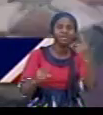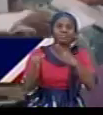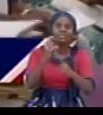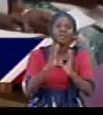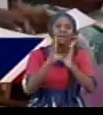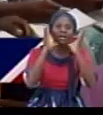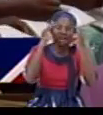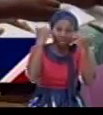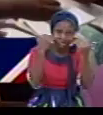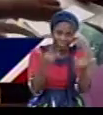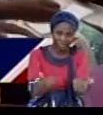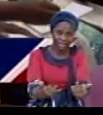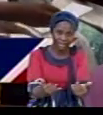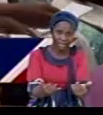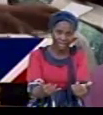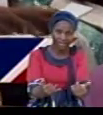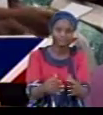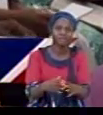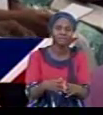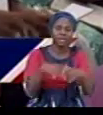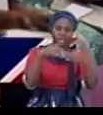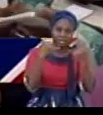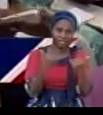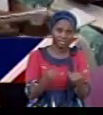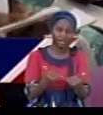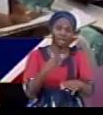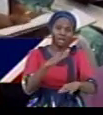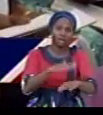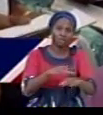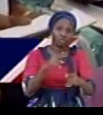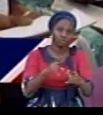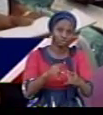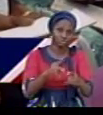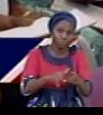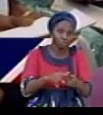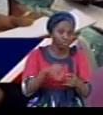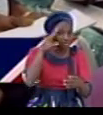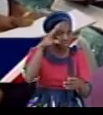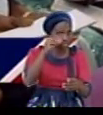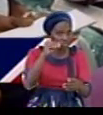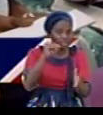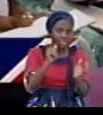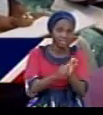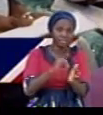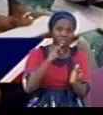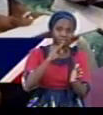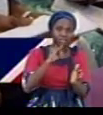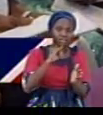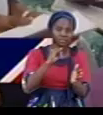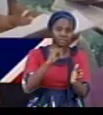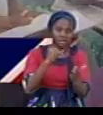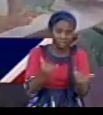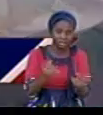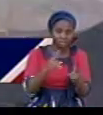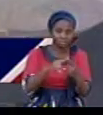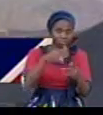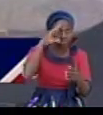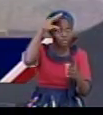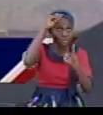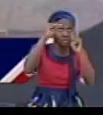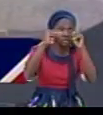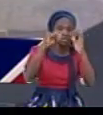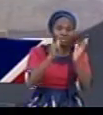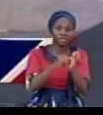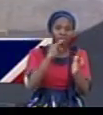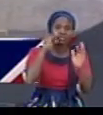now. Now unto him that is able to do